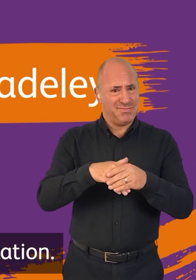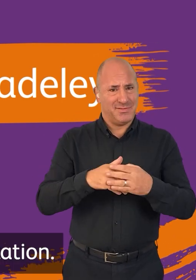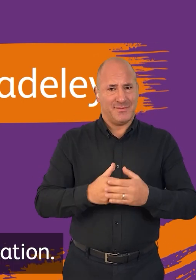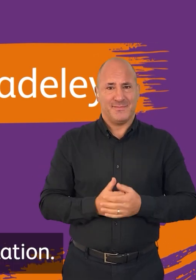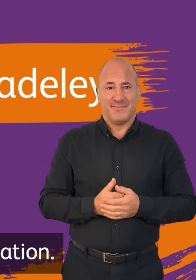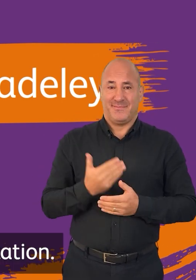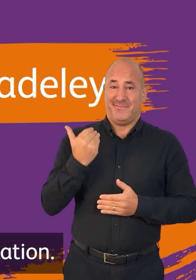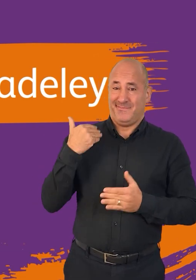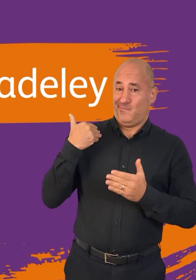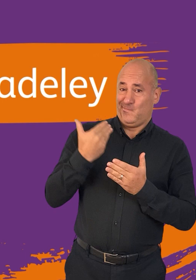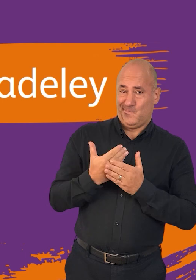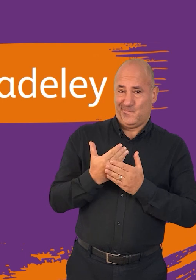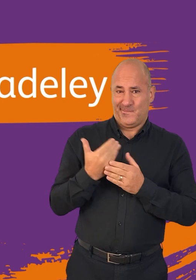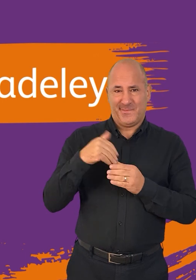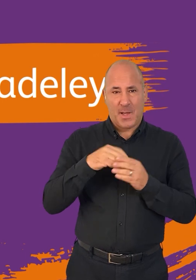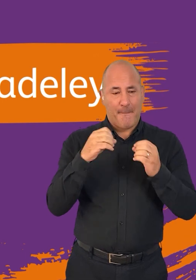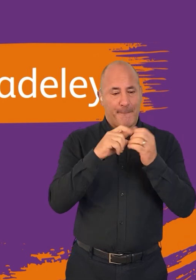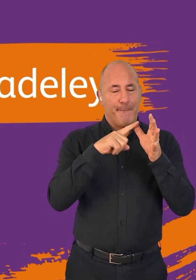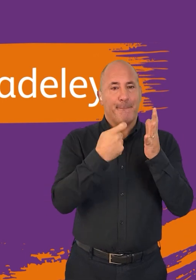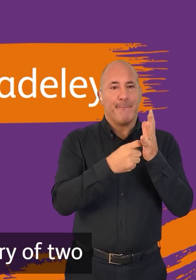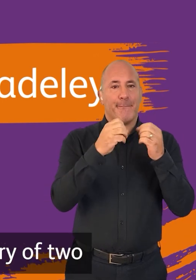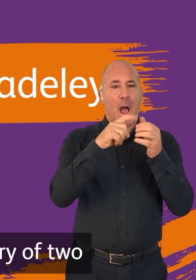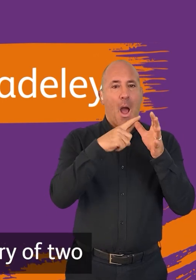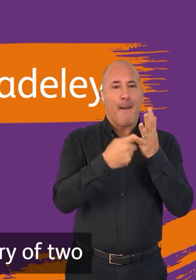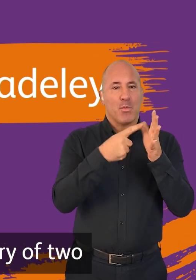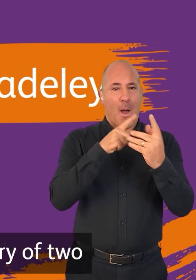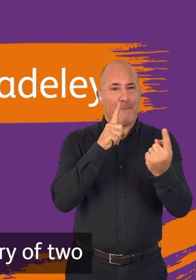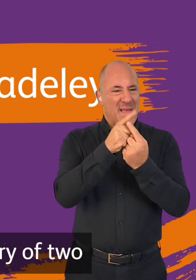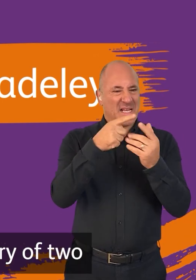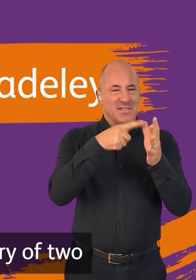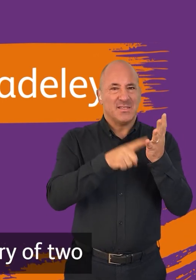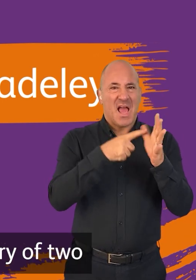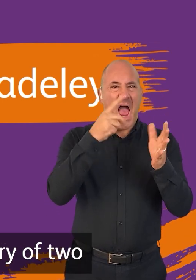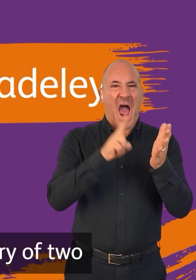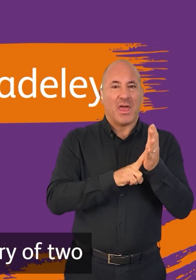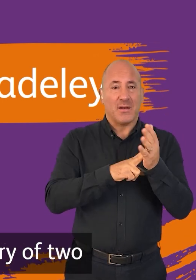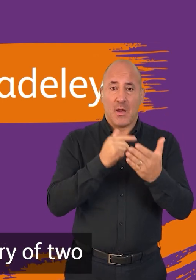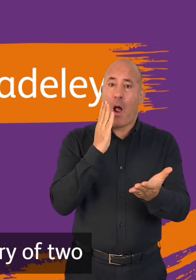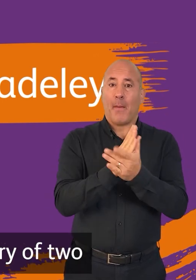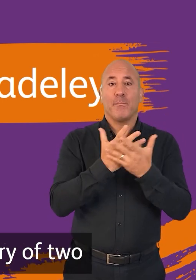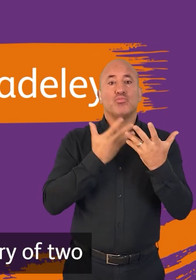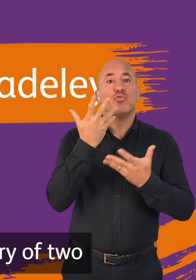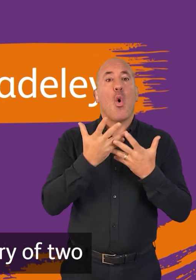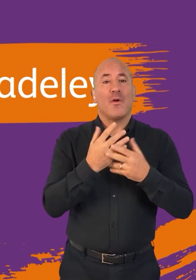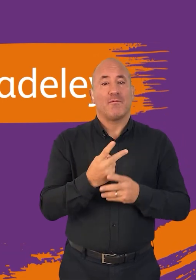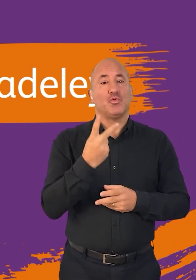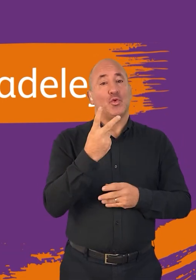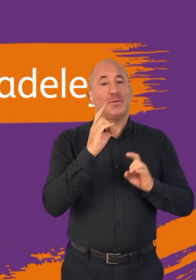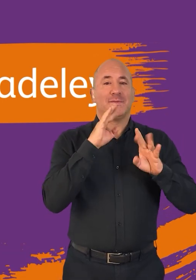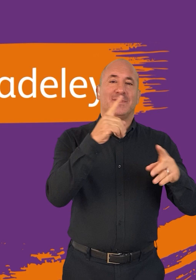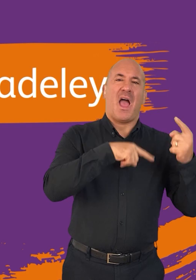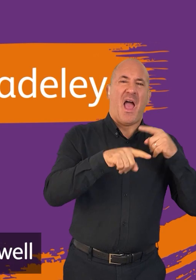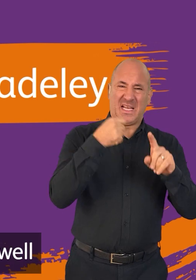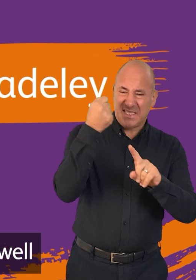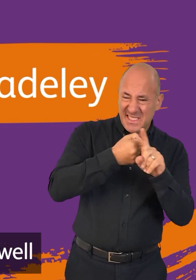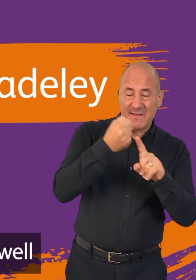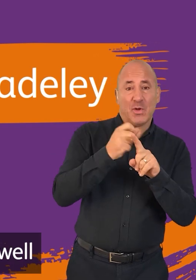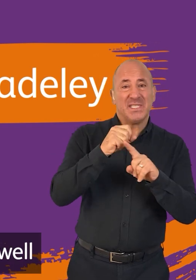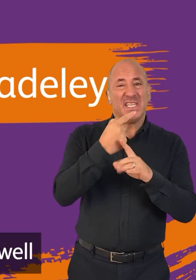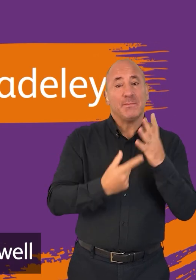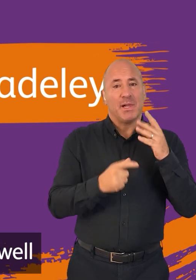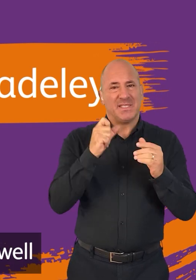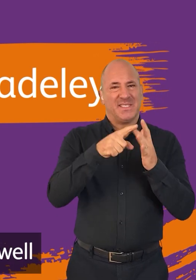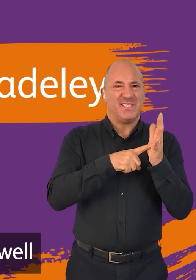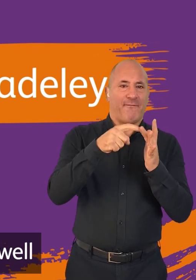disability representation. Over the most recent years, she starred in Barbara Met Allen, the true story of two cabaret stars who fought